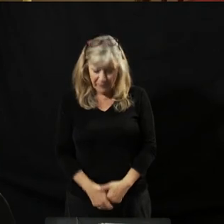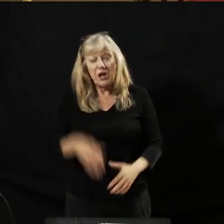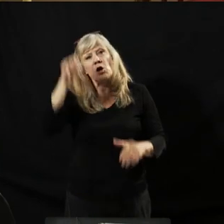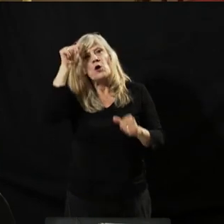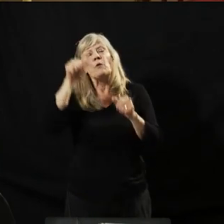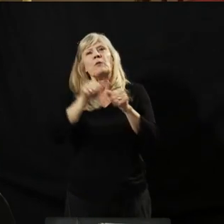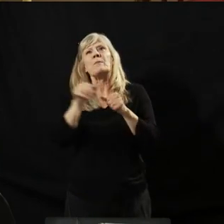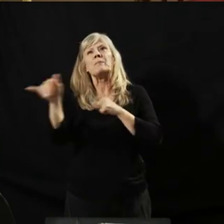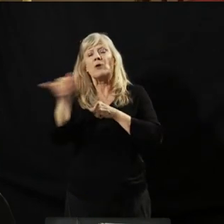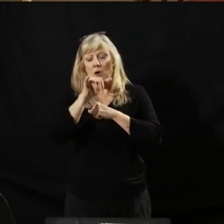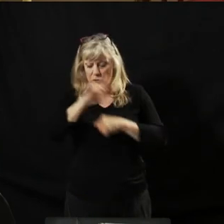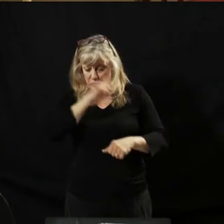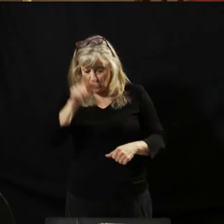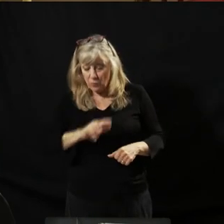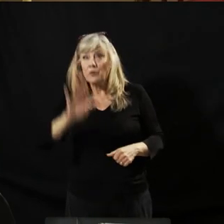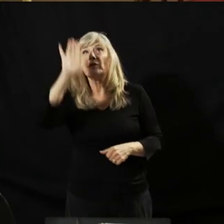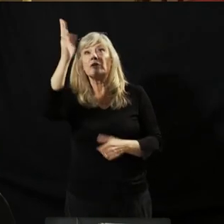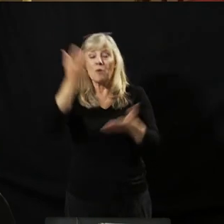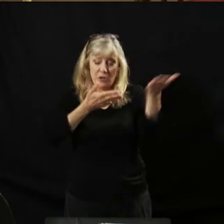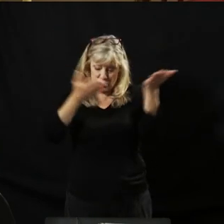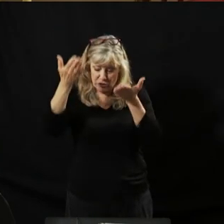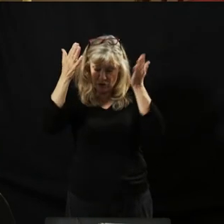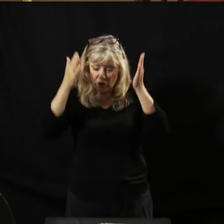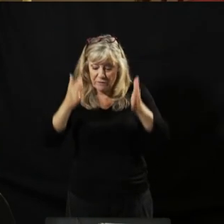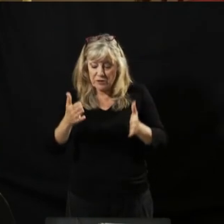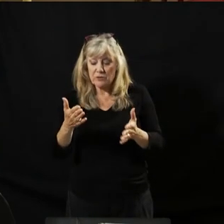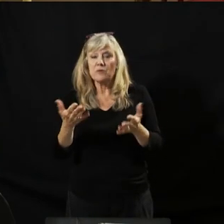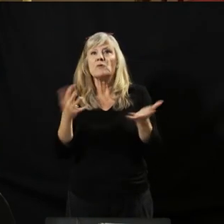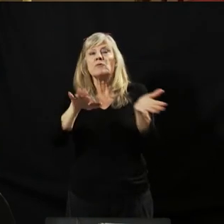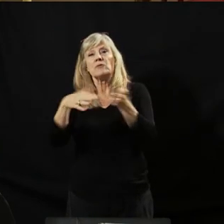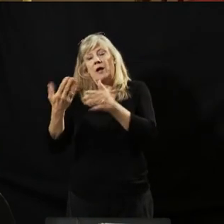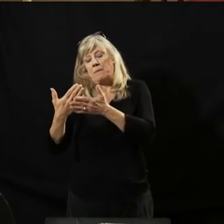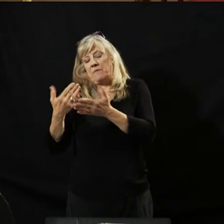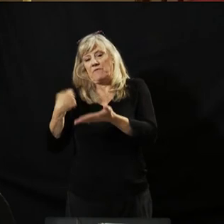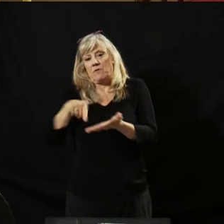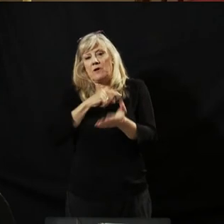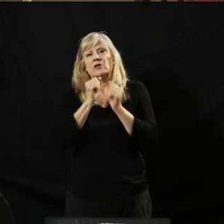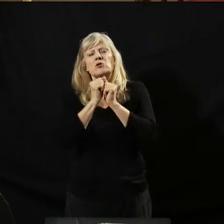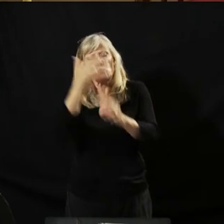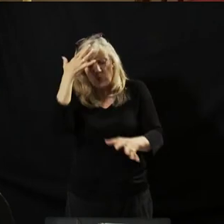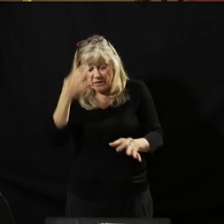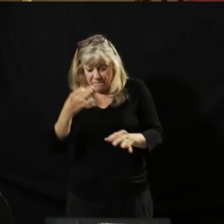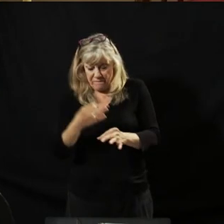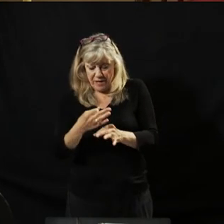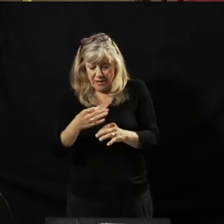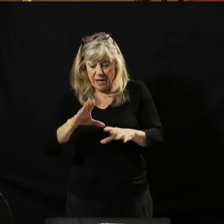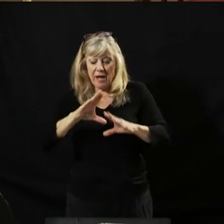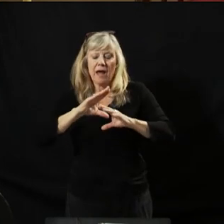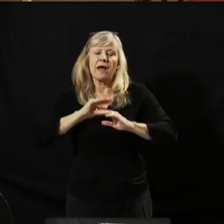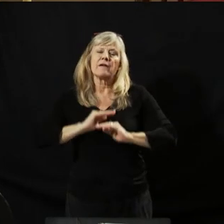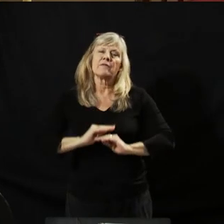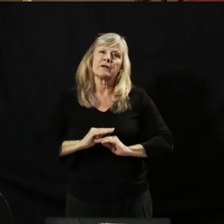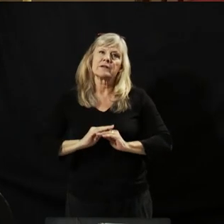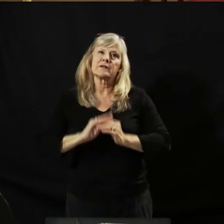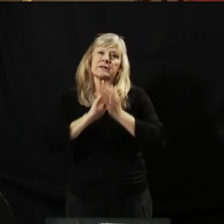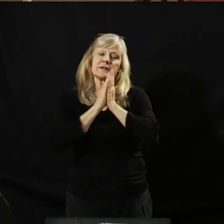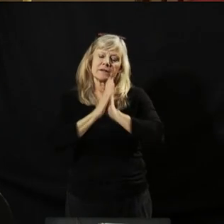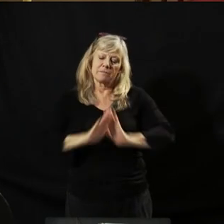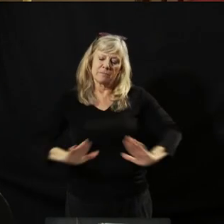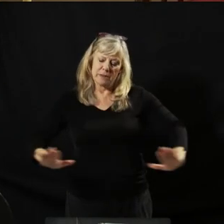Remember also, Lord, your servants who have gone before us with the sign of faith and rest in the sleep of